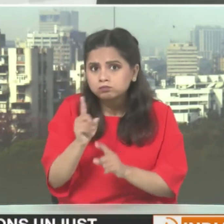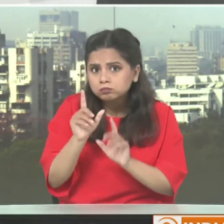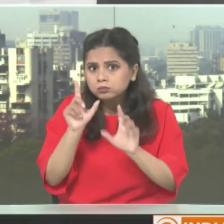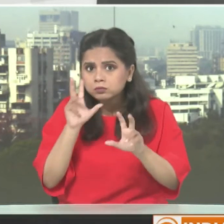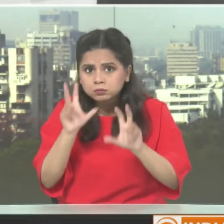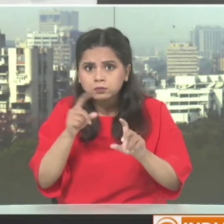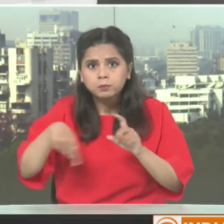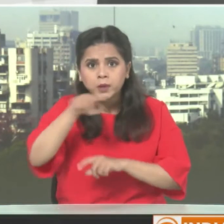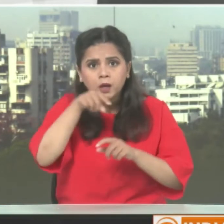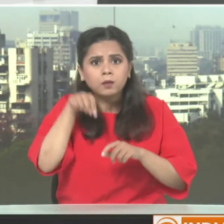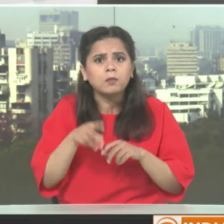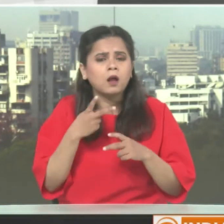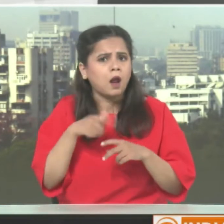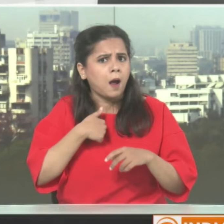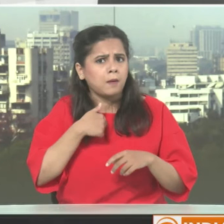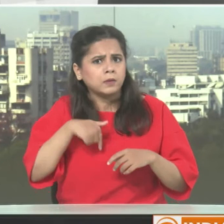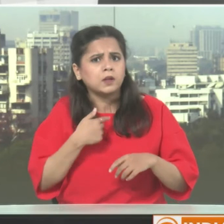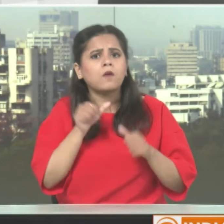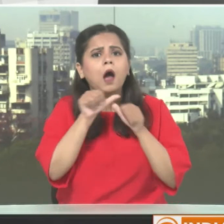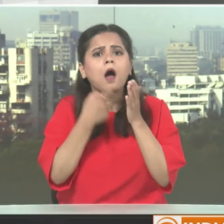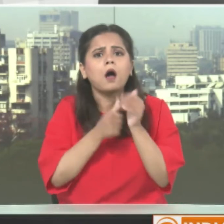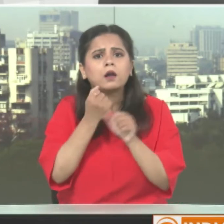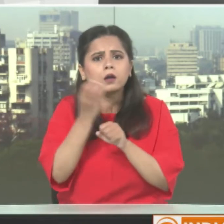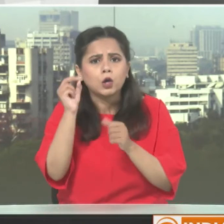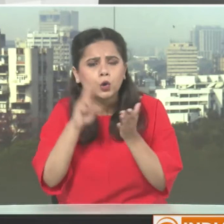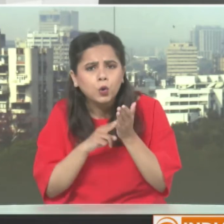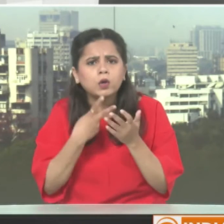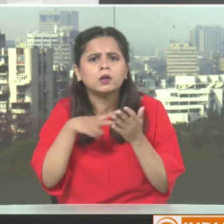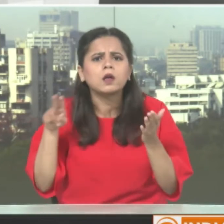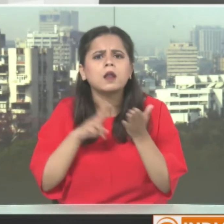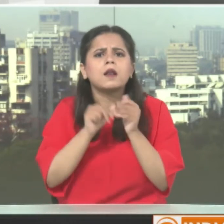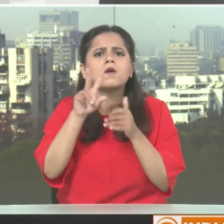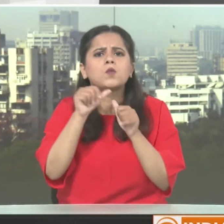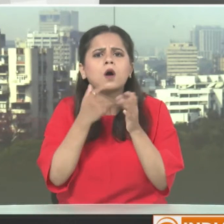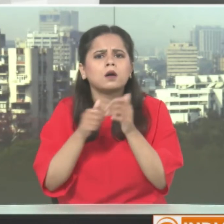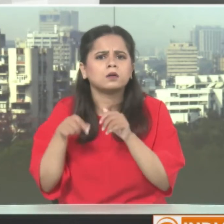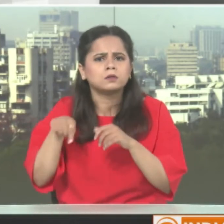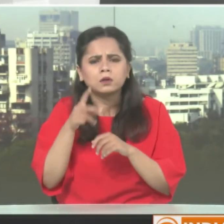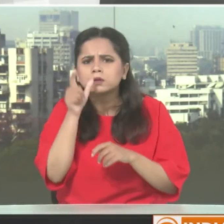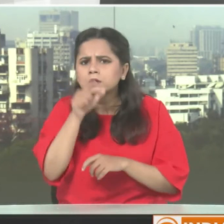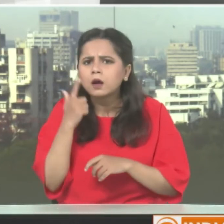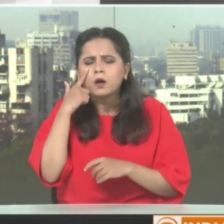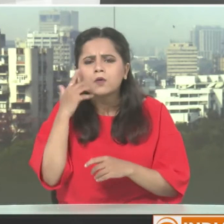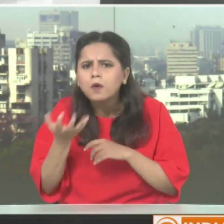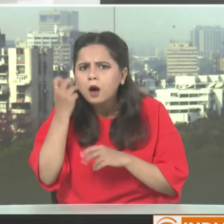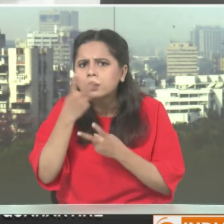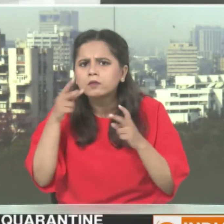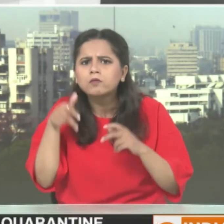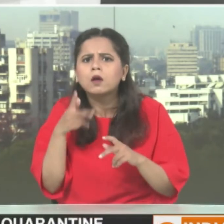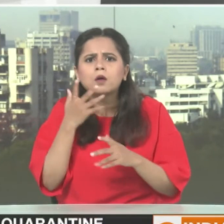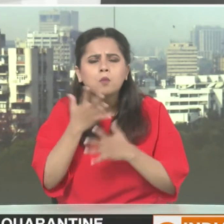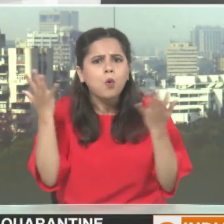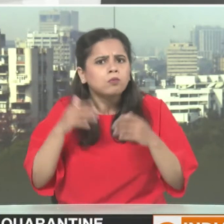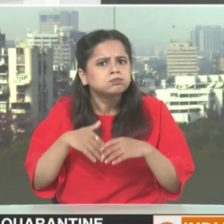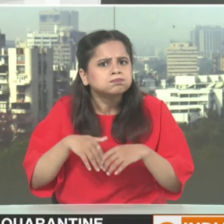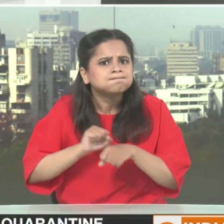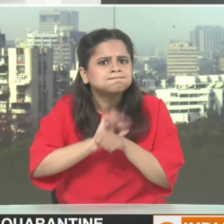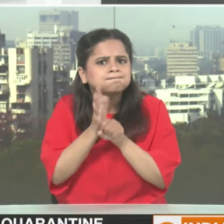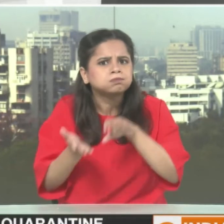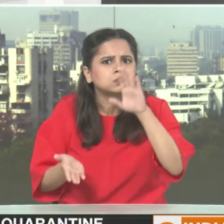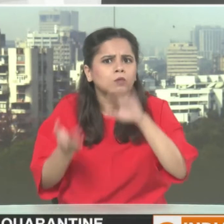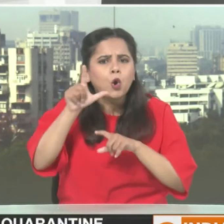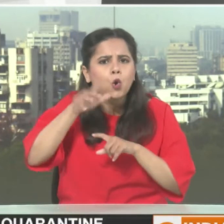the autonomous communities of Aragon, Catalonia and Navarra after areas witnessed the high levels of infections and